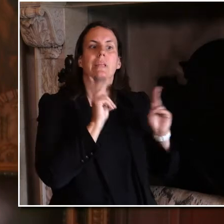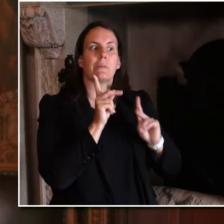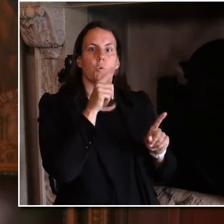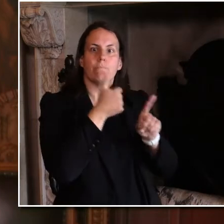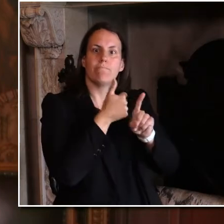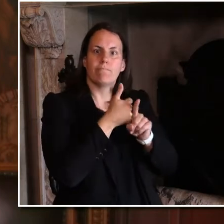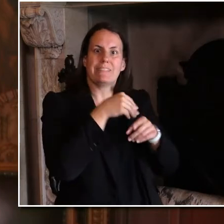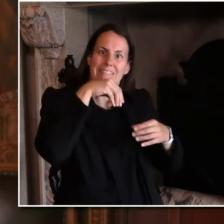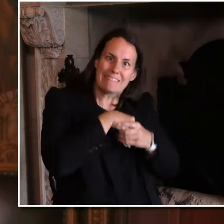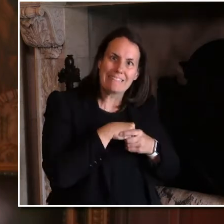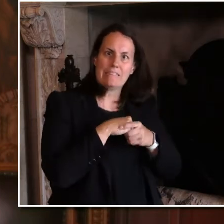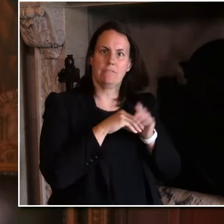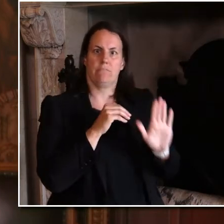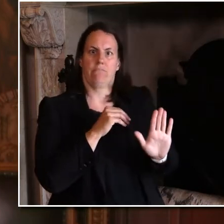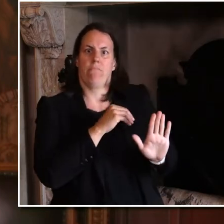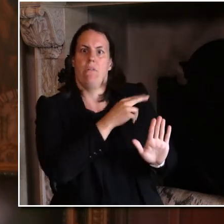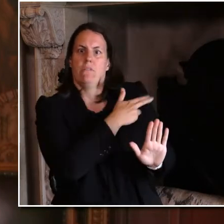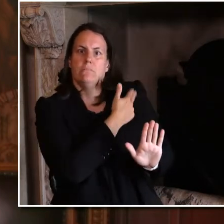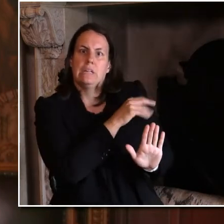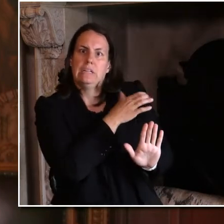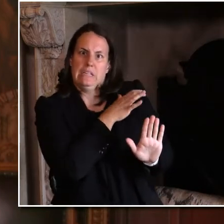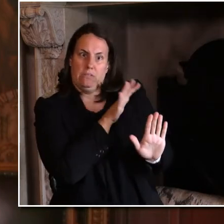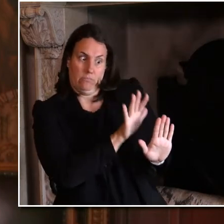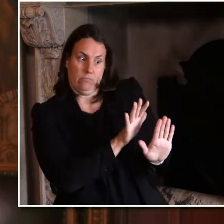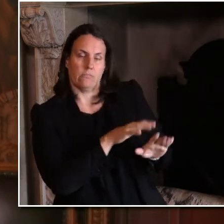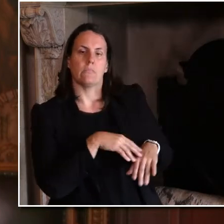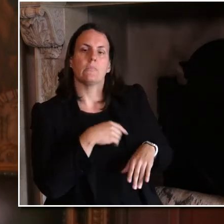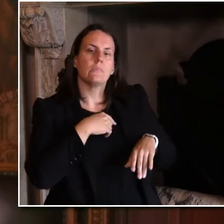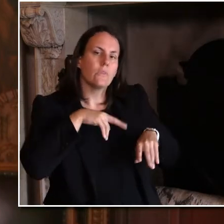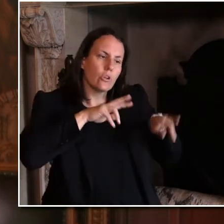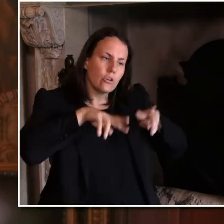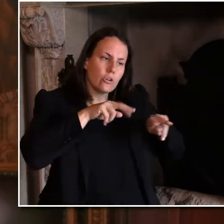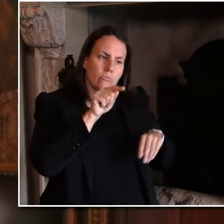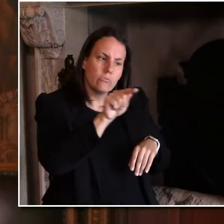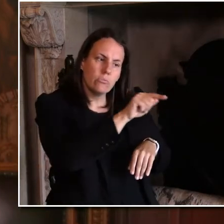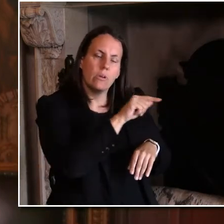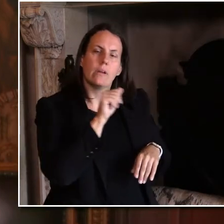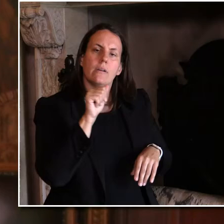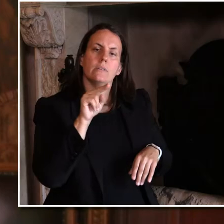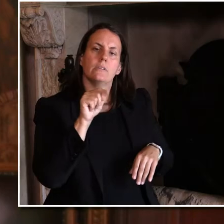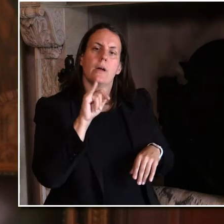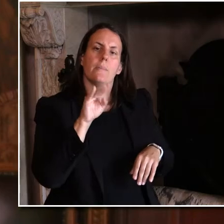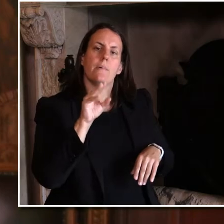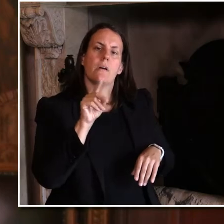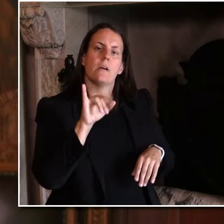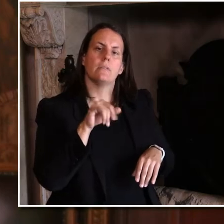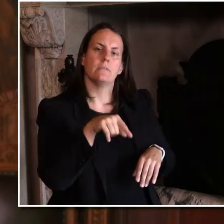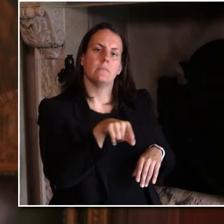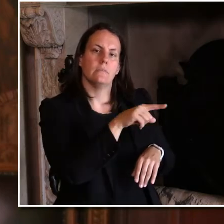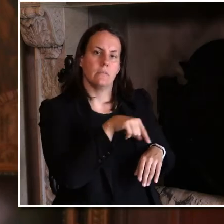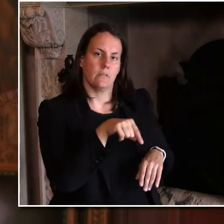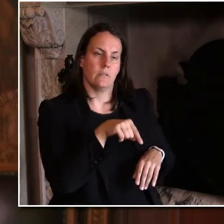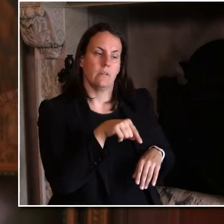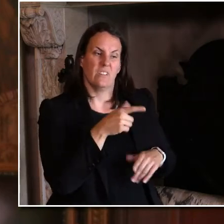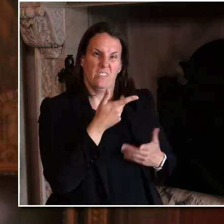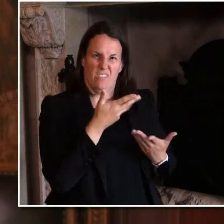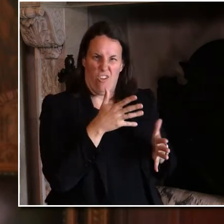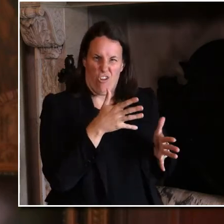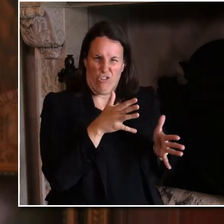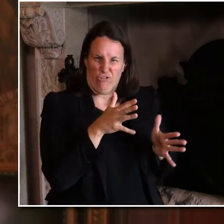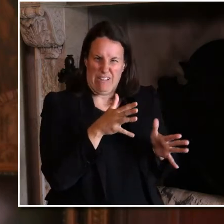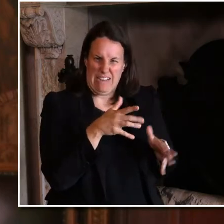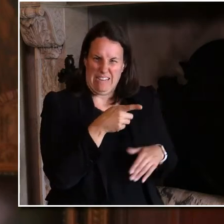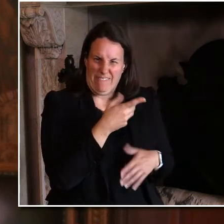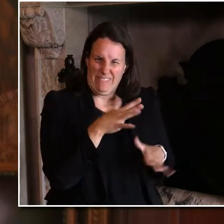studying people who have symptoms or are sick for some reason. Sick people go to the hospital more than people who don't have any symptoms. But the idea with the